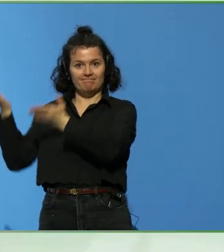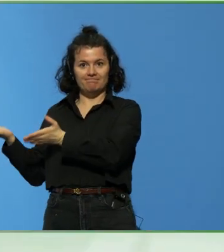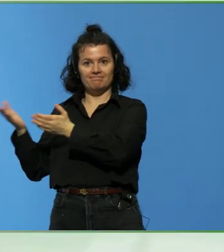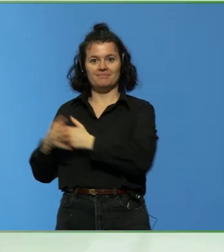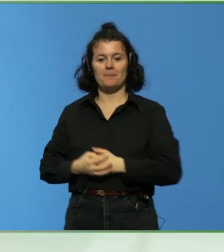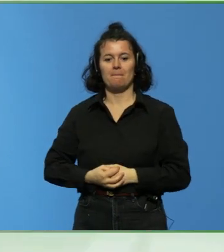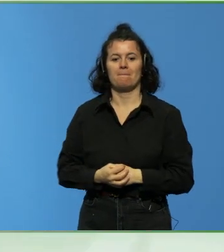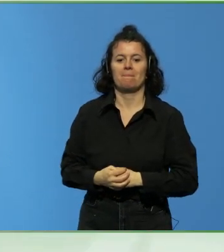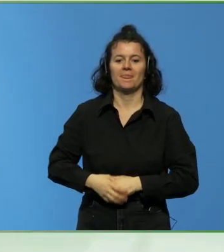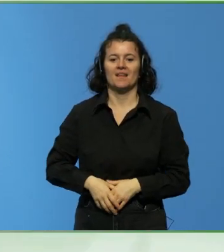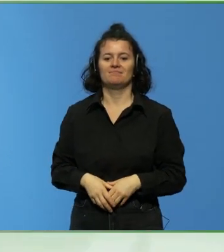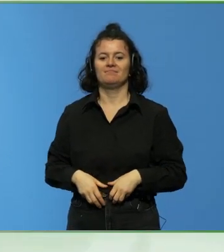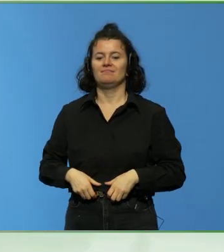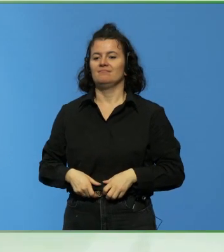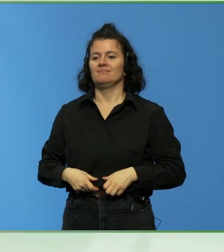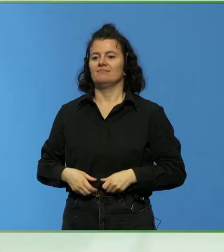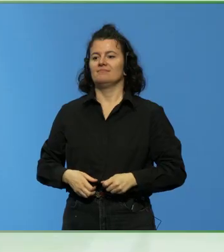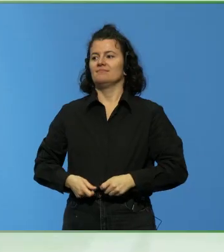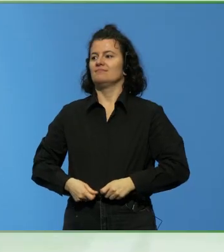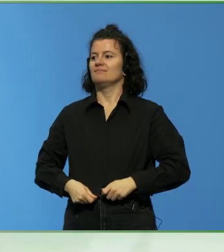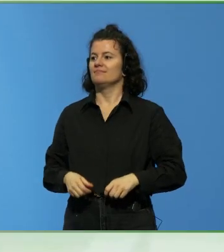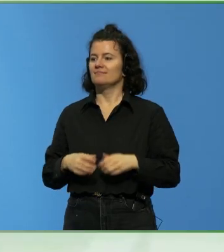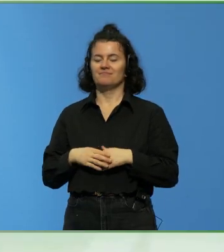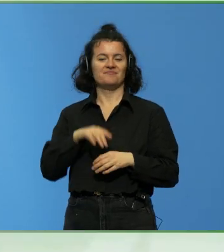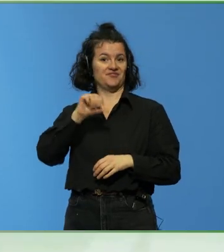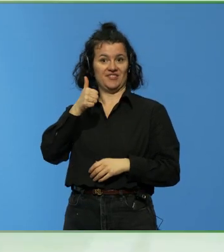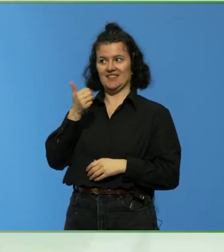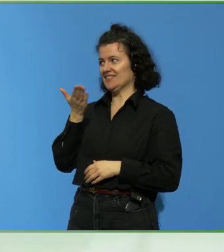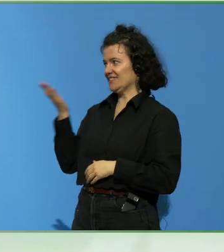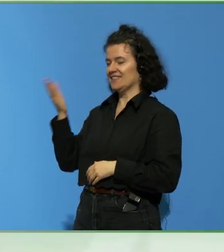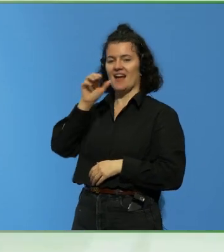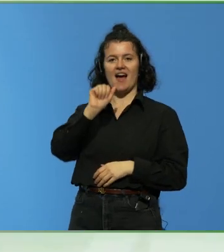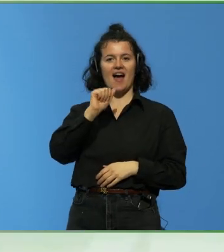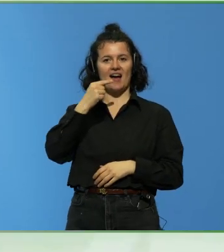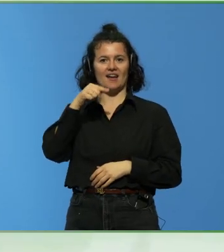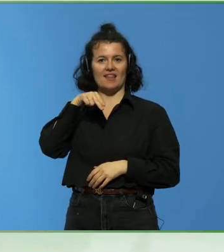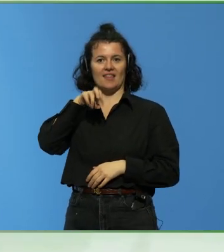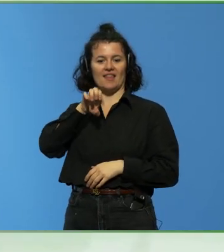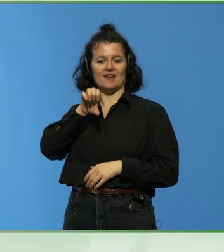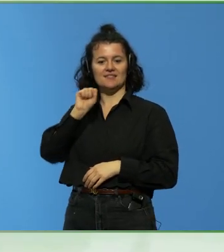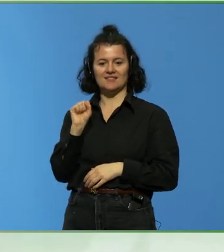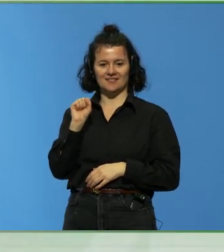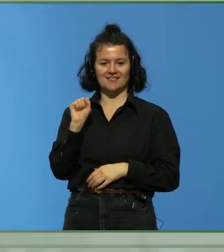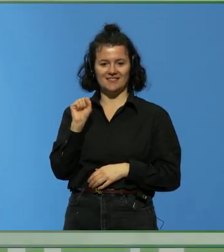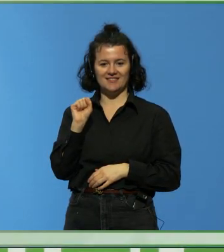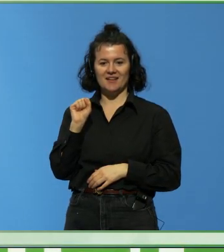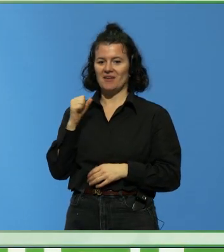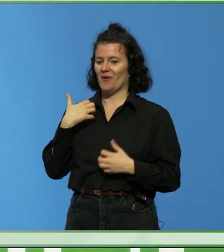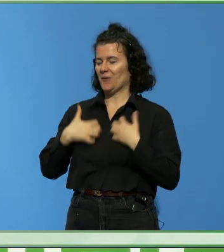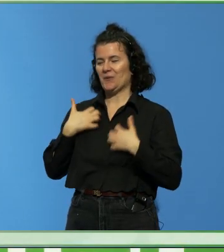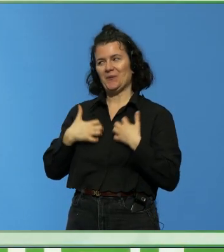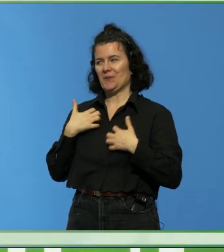Alrighty, may I? Today we are starting with Agnes, who I was really excited to spend some time